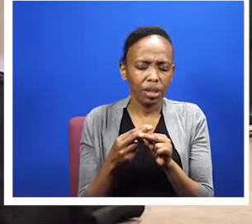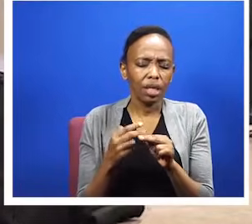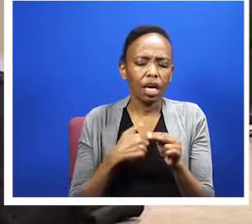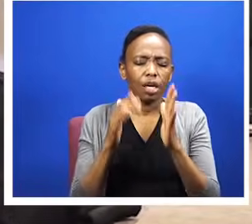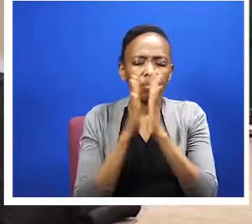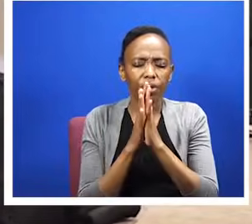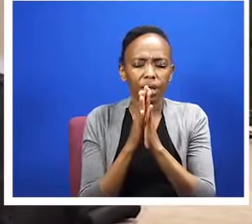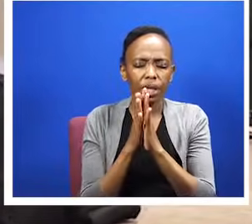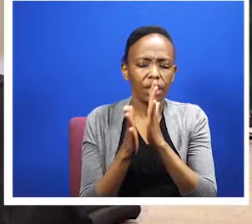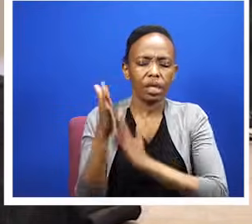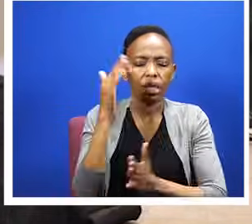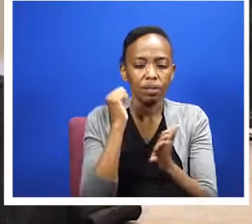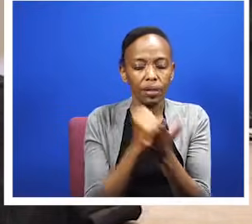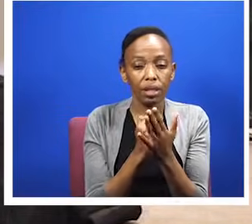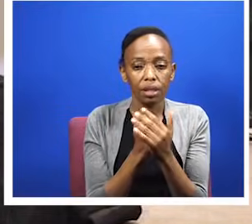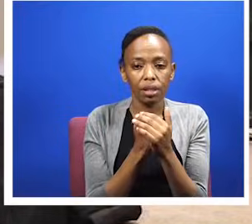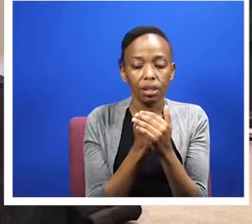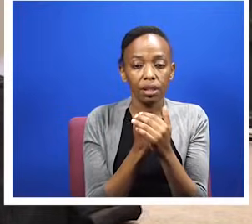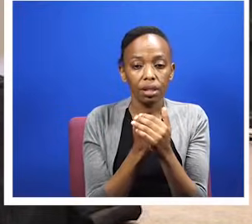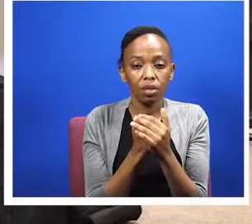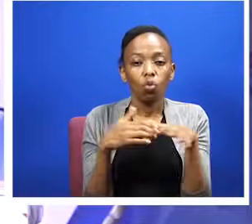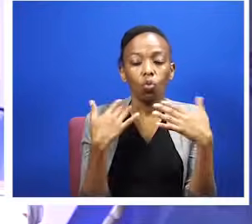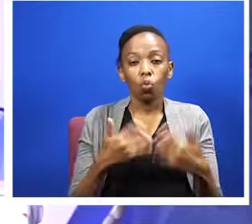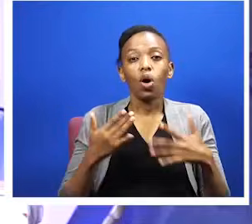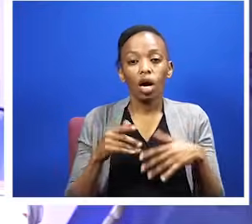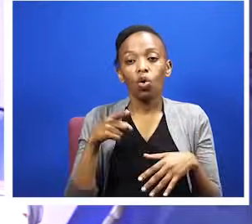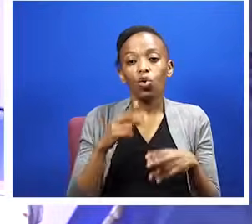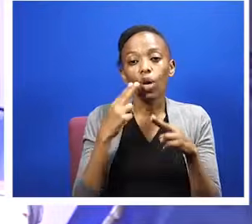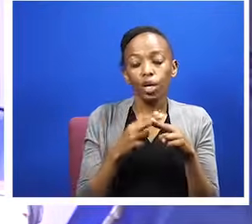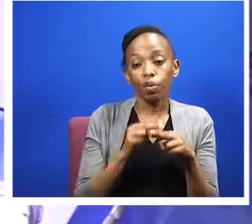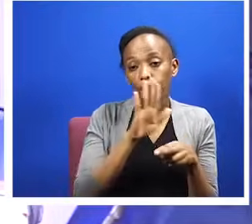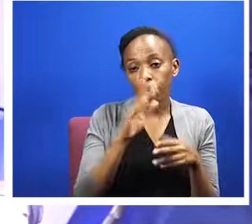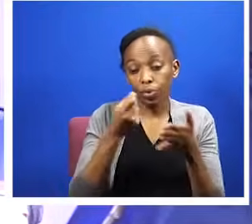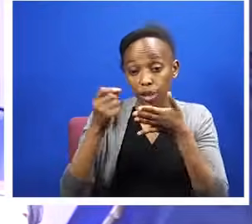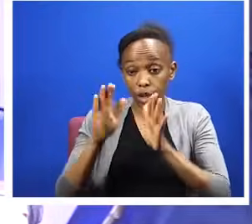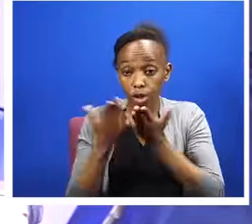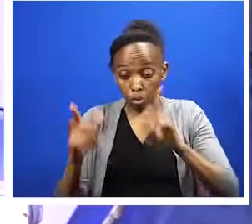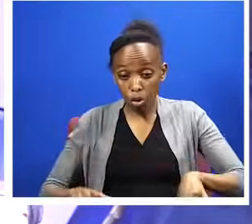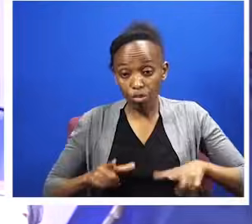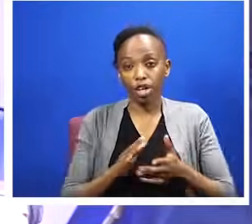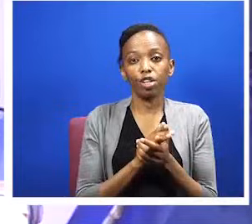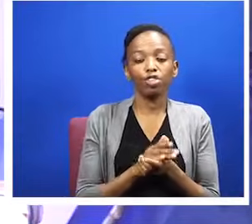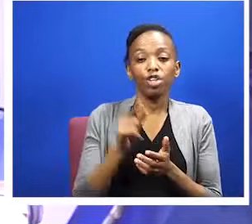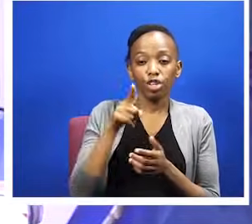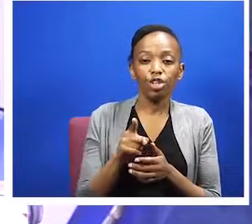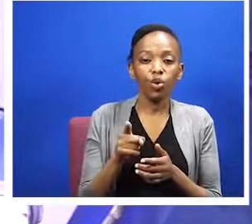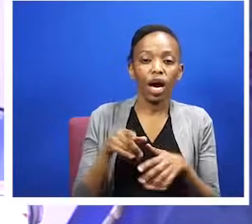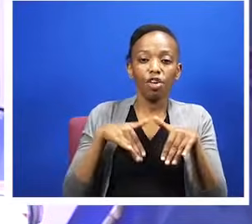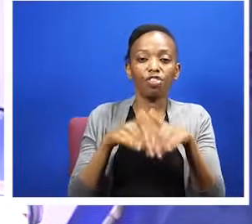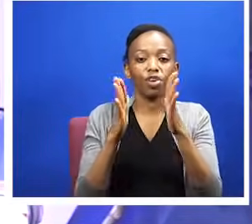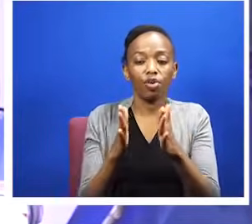pray. Amen. Wow, your name has been written in the book of life. You are a follower